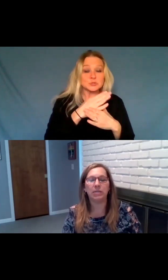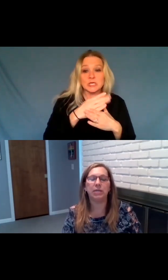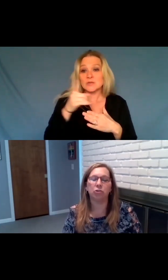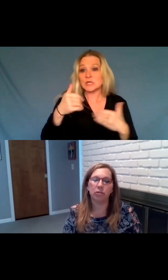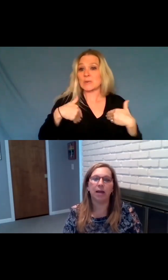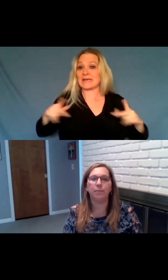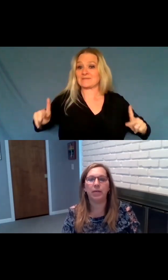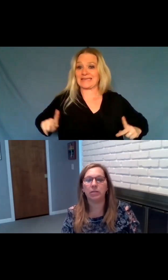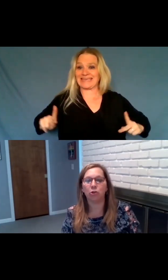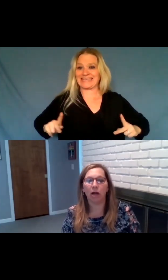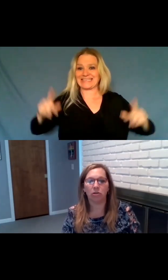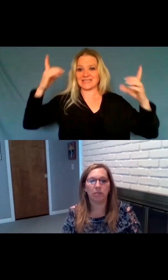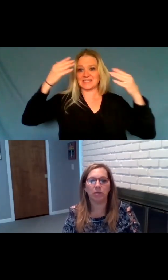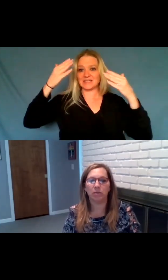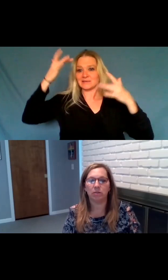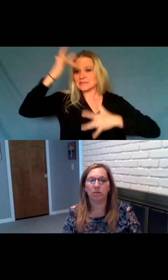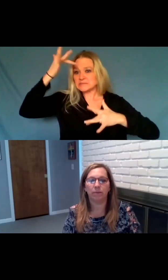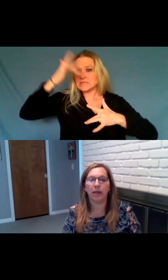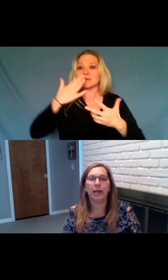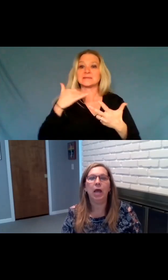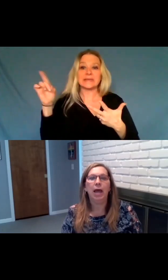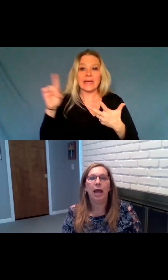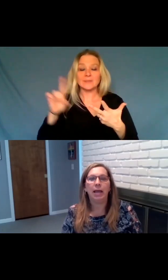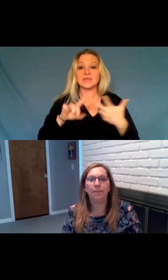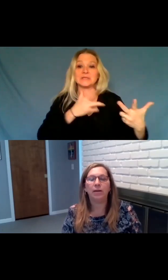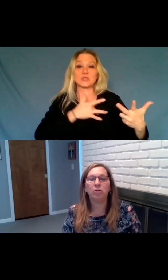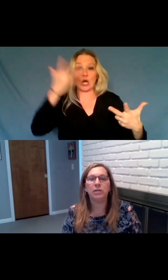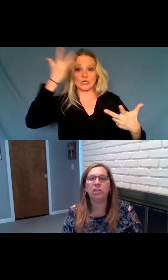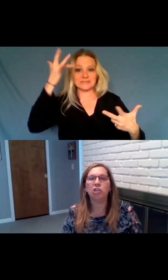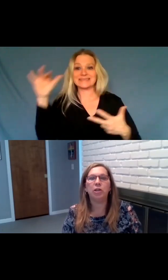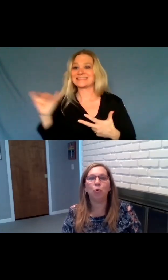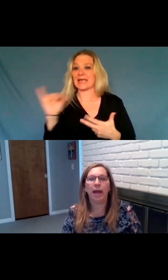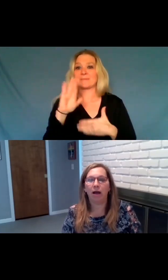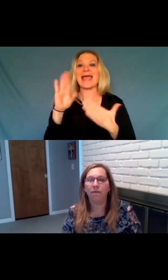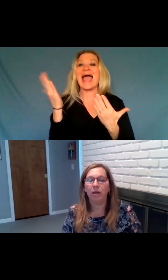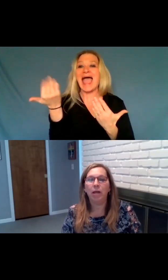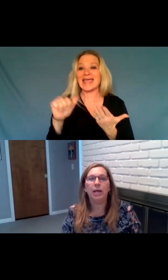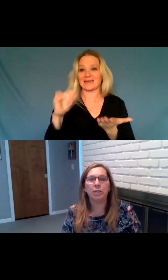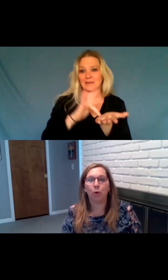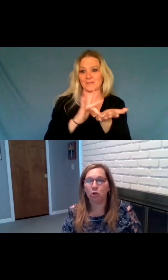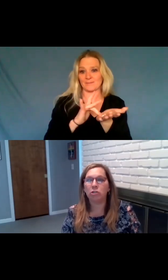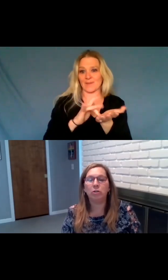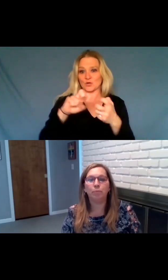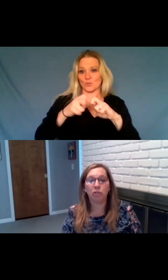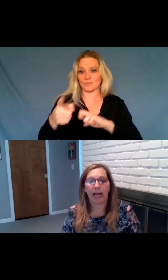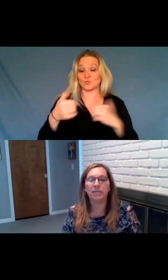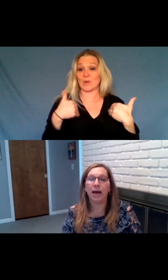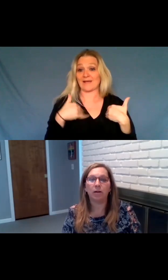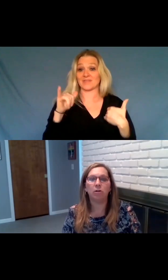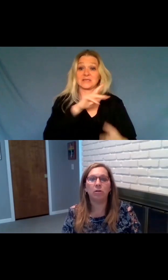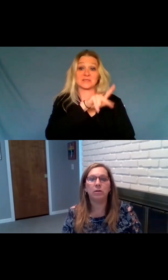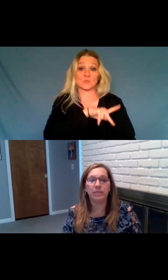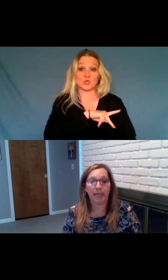kidney disease or diabetes or heart disease, okay? Any medical condition that you have is personal